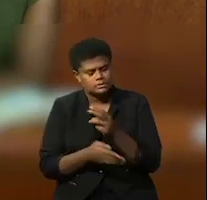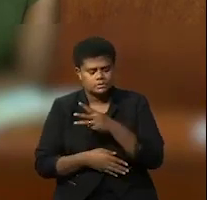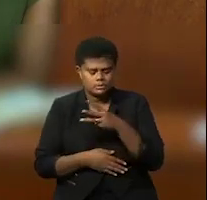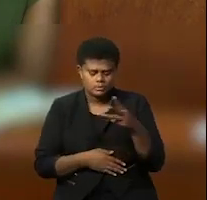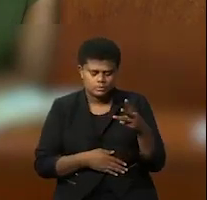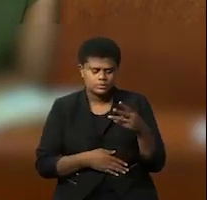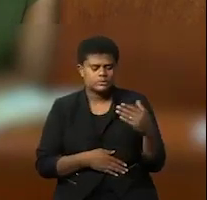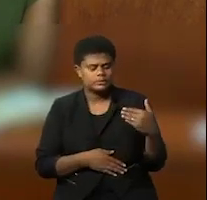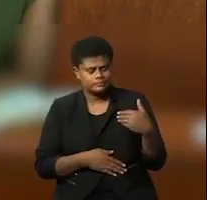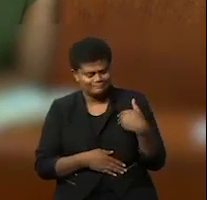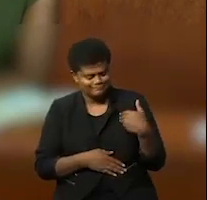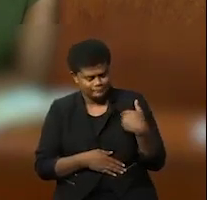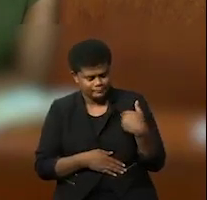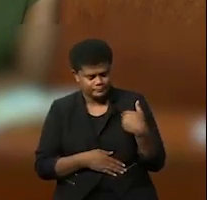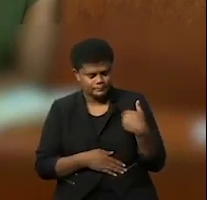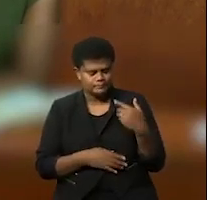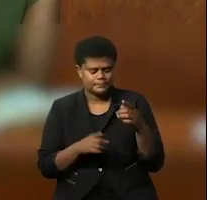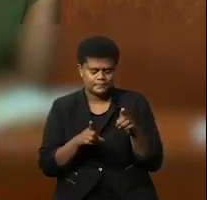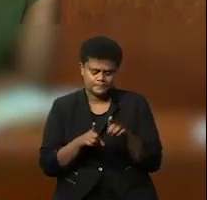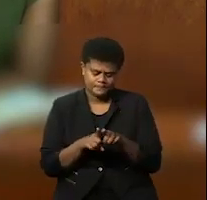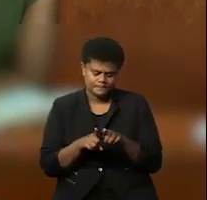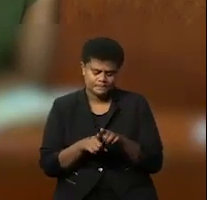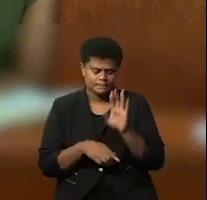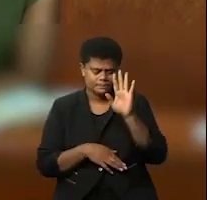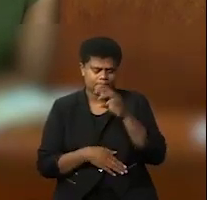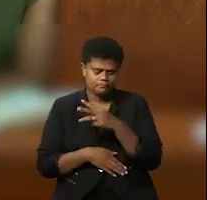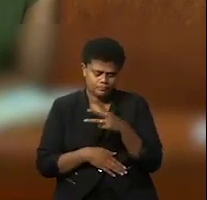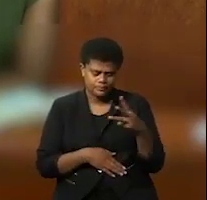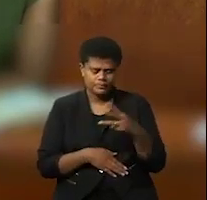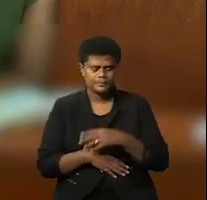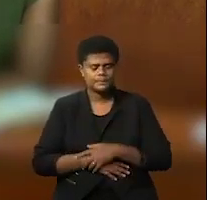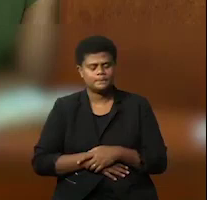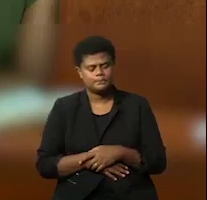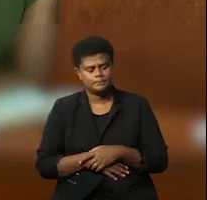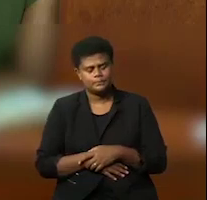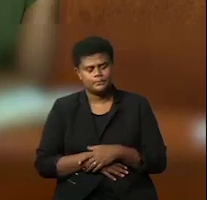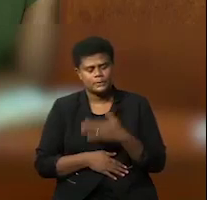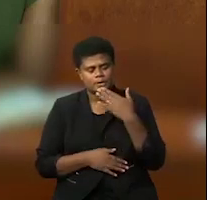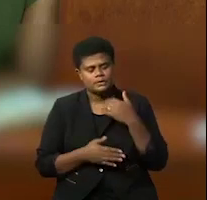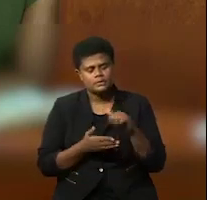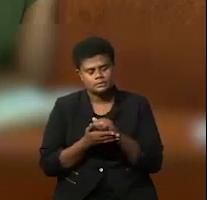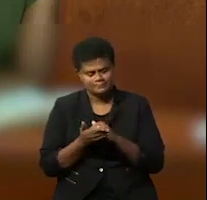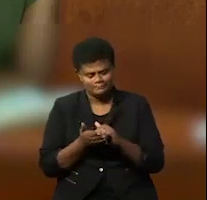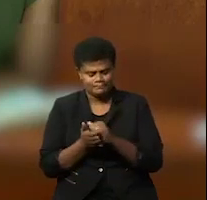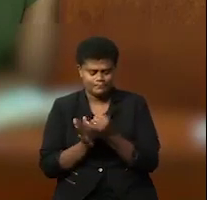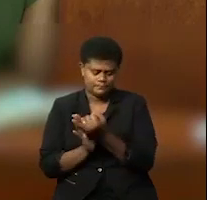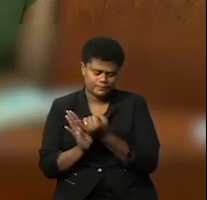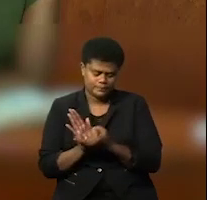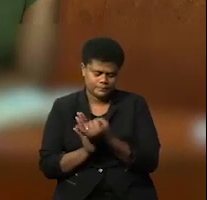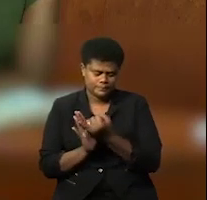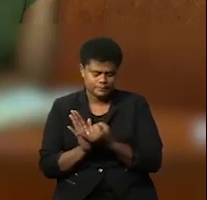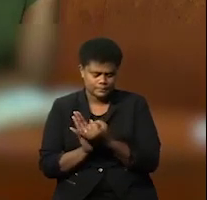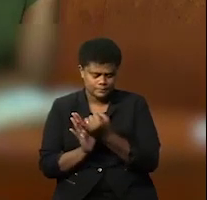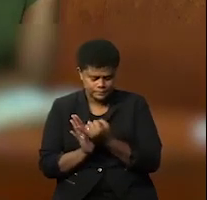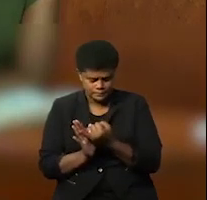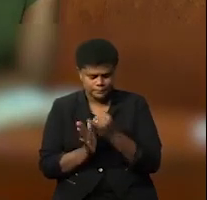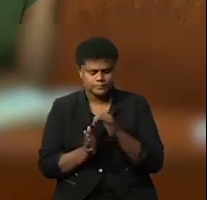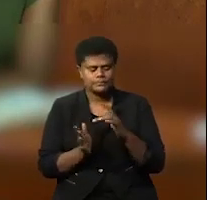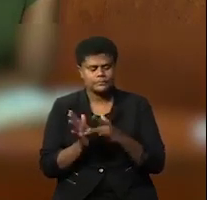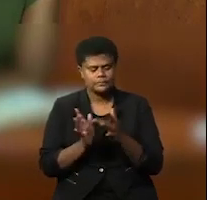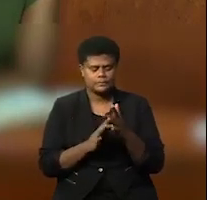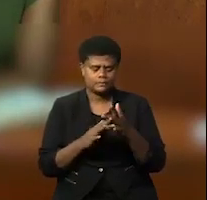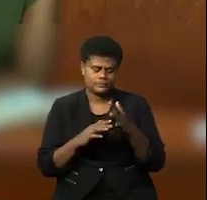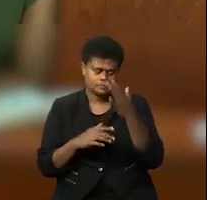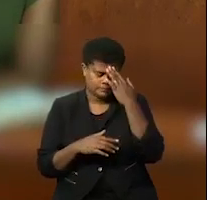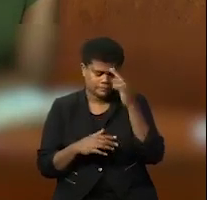words, but to live by them, Lord. Lord, we feel that we are sinners when we fall short of your glory, Lord. Please forgive us of our sins and cleanse us